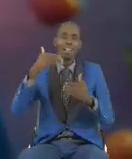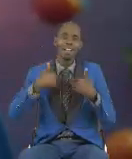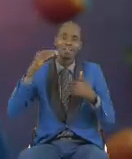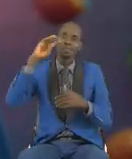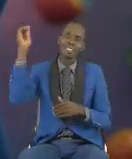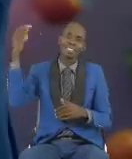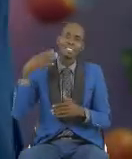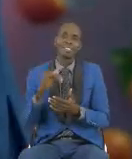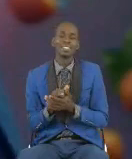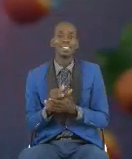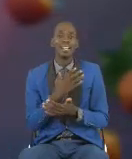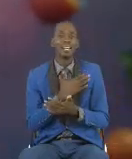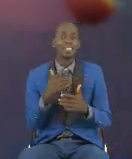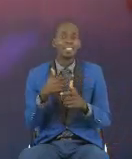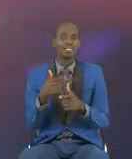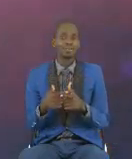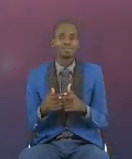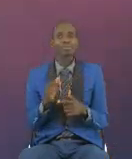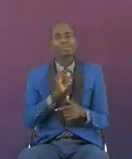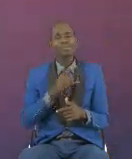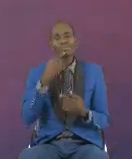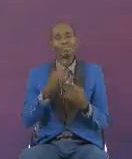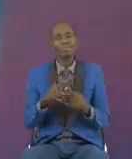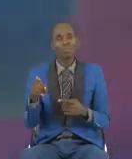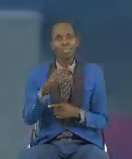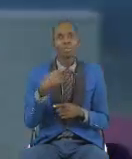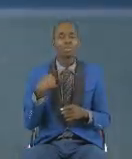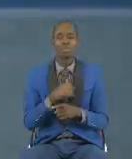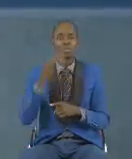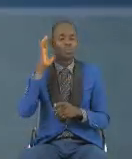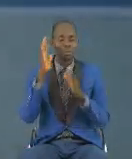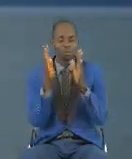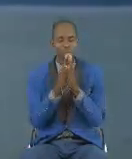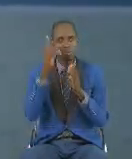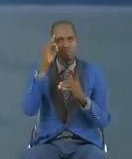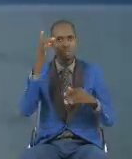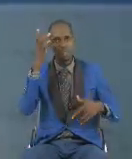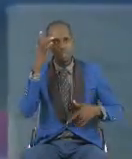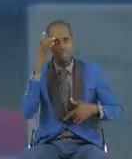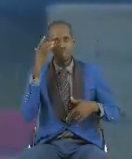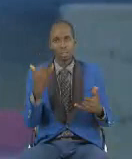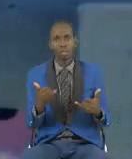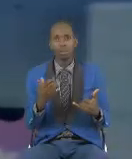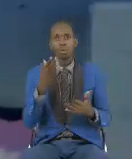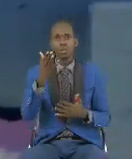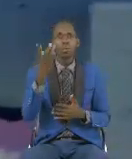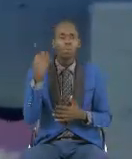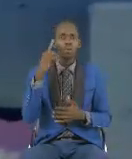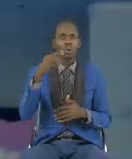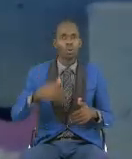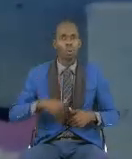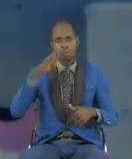Amen. And then I said, we're going to pray for the sick now. There was one young man there. He came from the